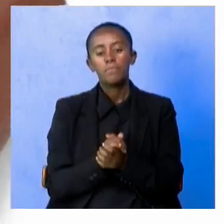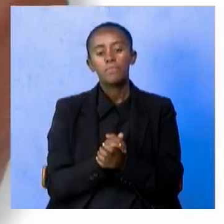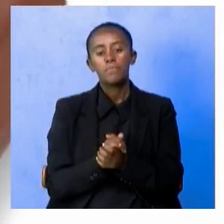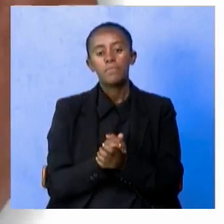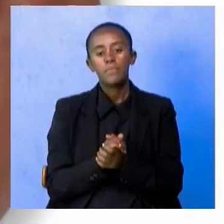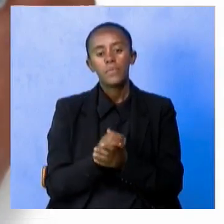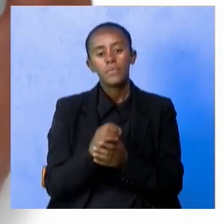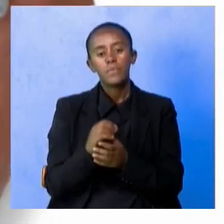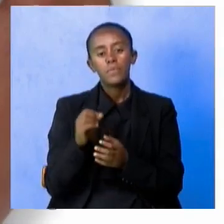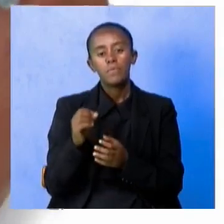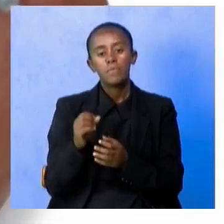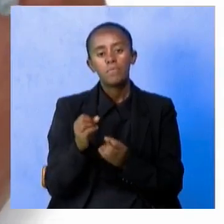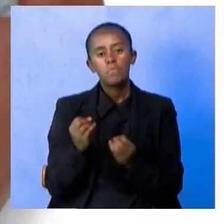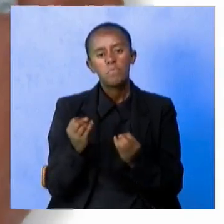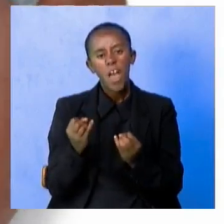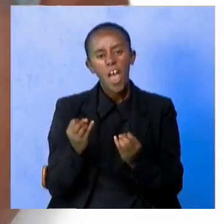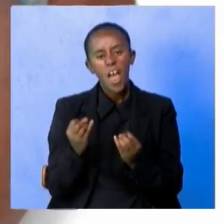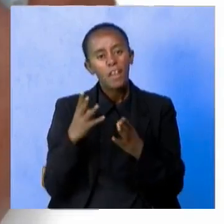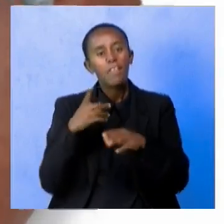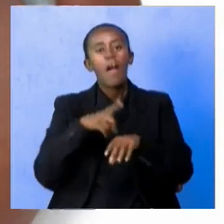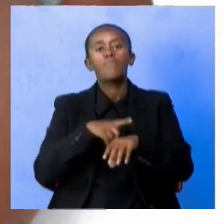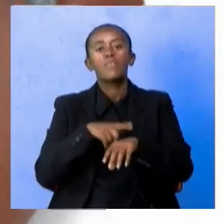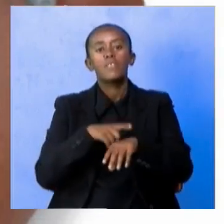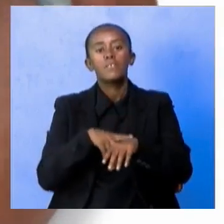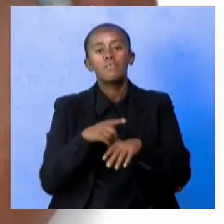many times.